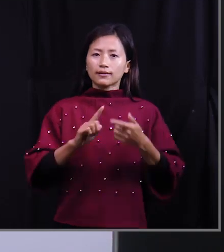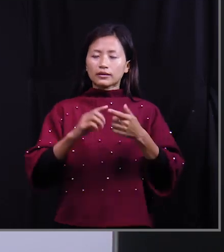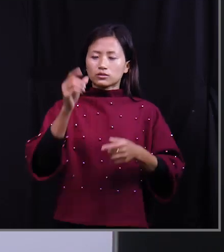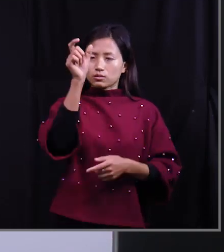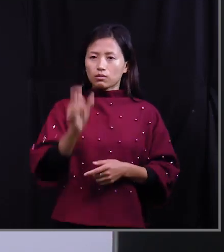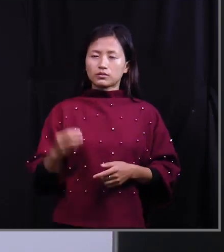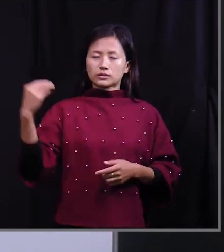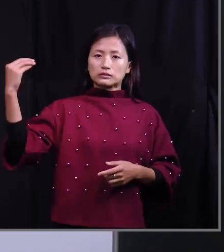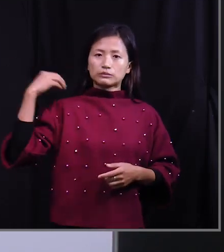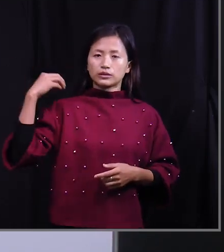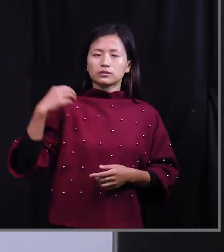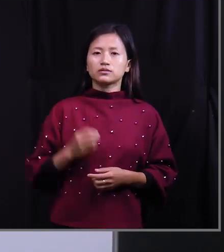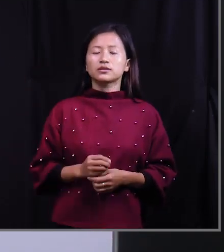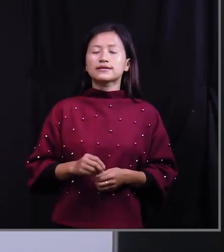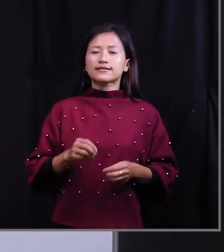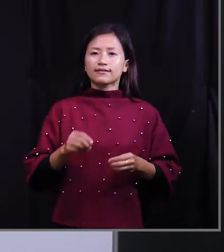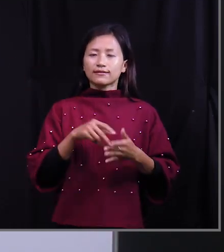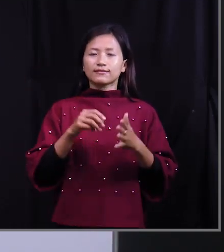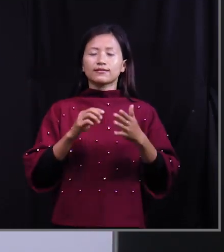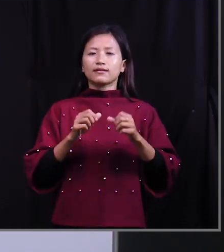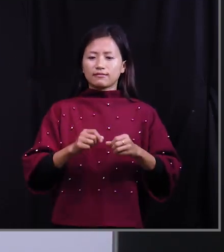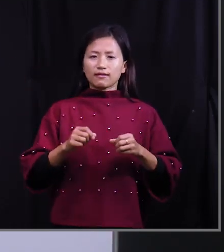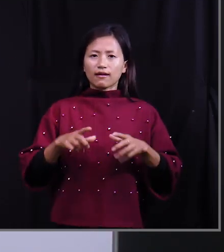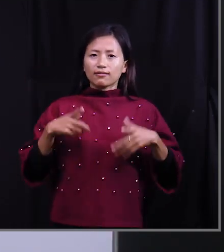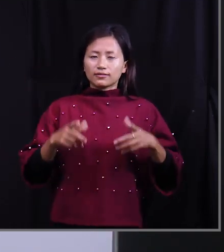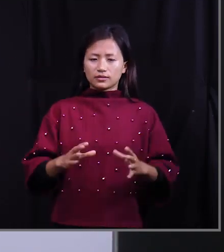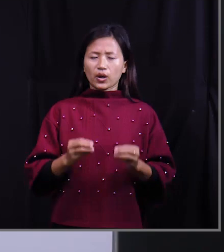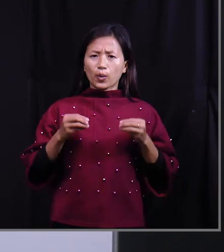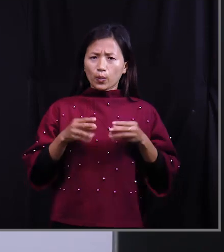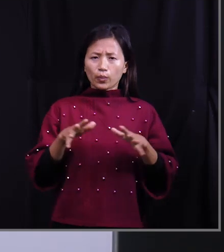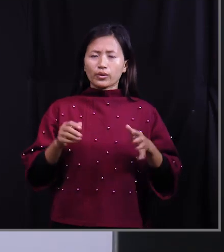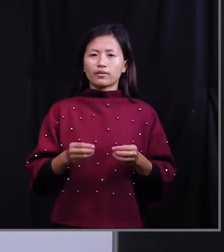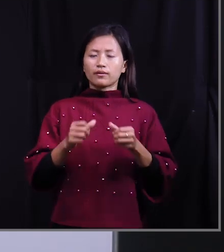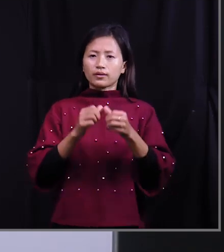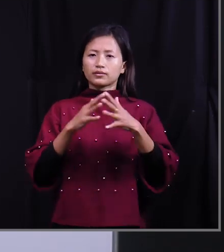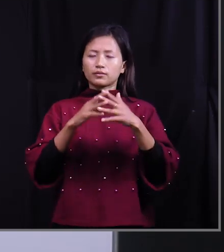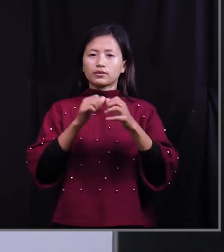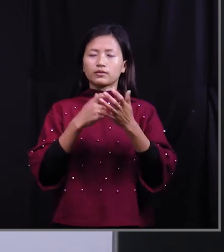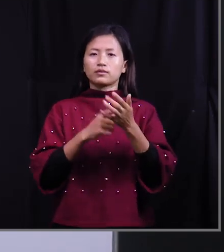is keen and alert and aware of the certain